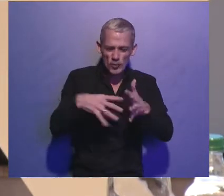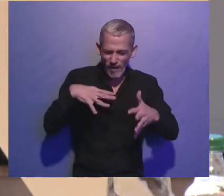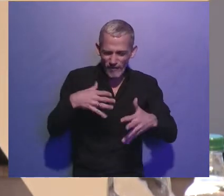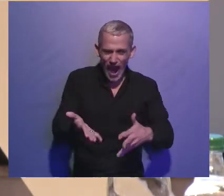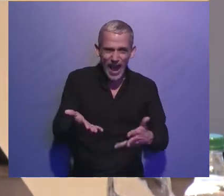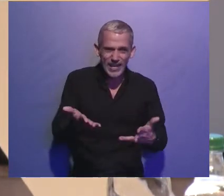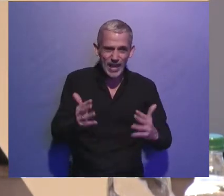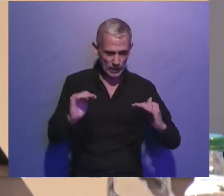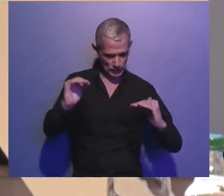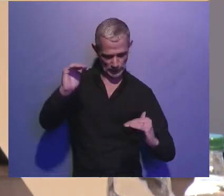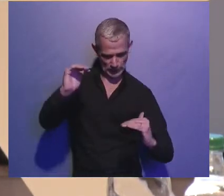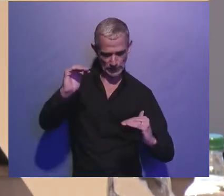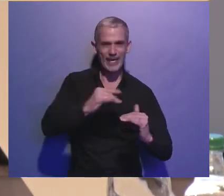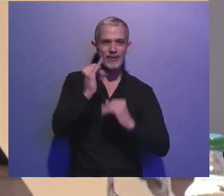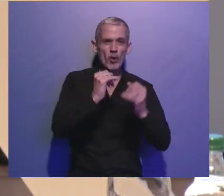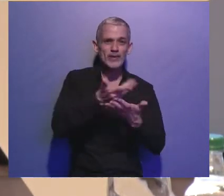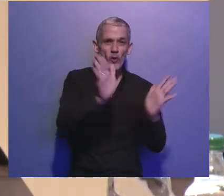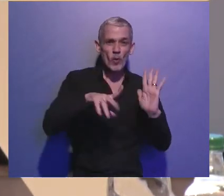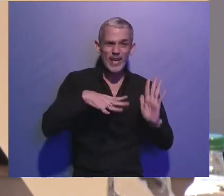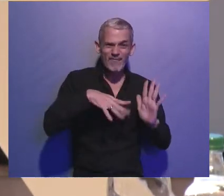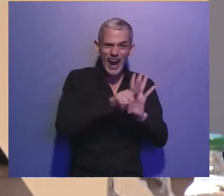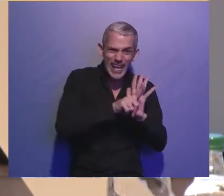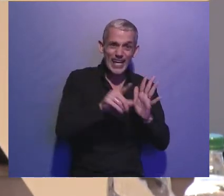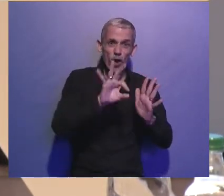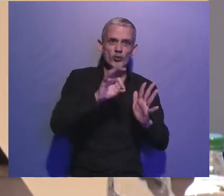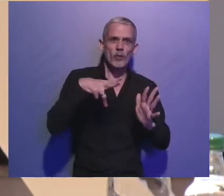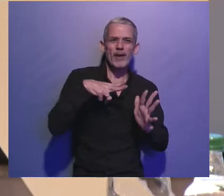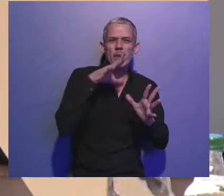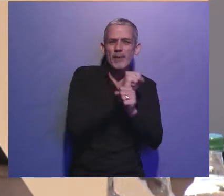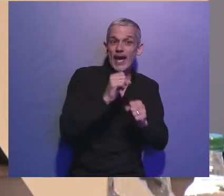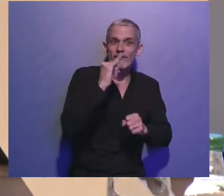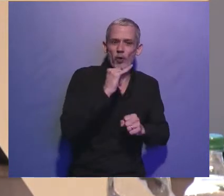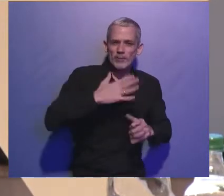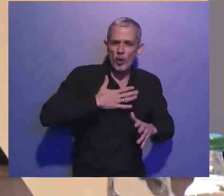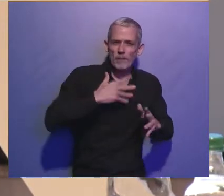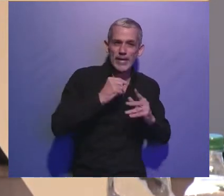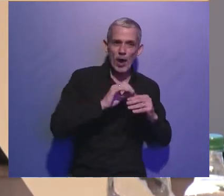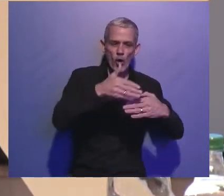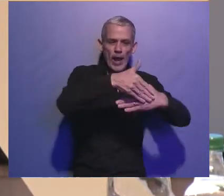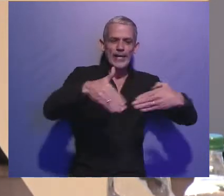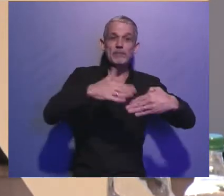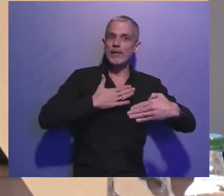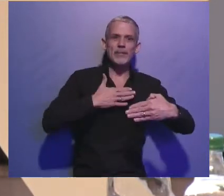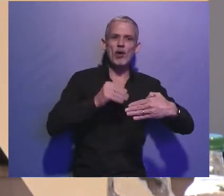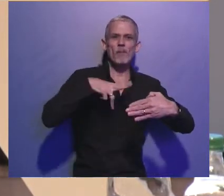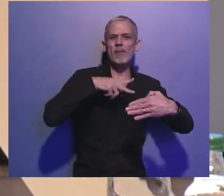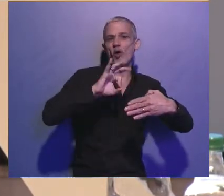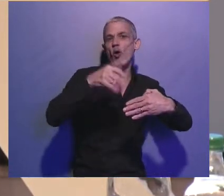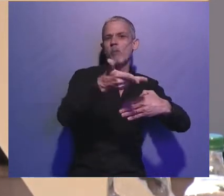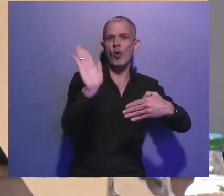the rules of privacy policy and where that begins and ends, then it's maybe potentially a dangerous situation